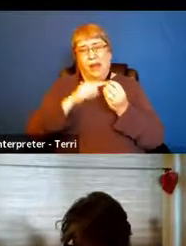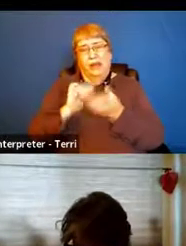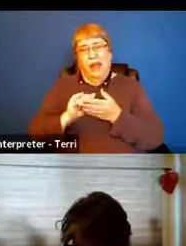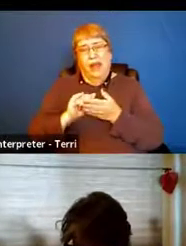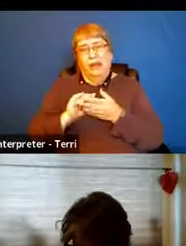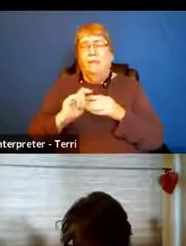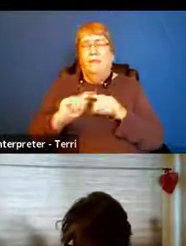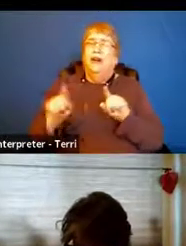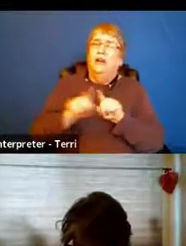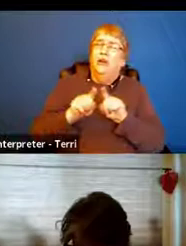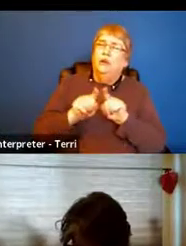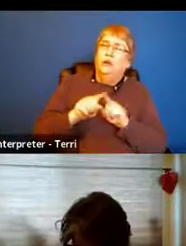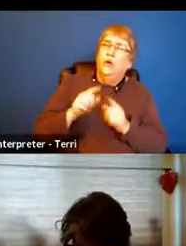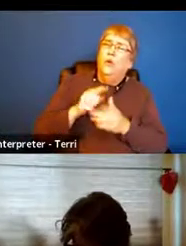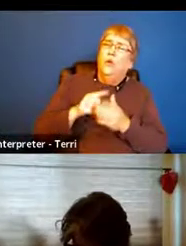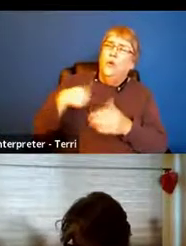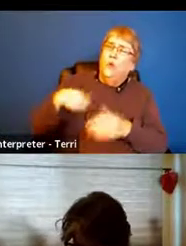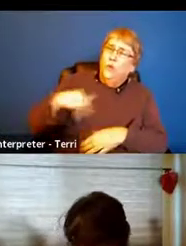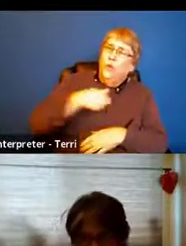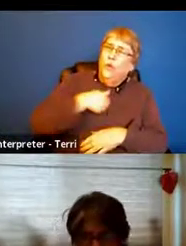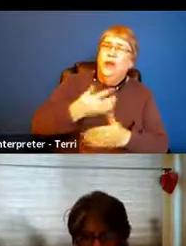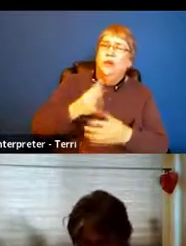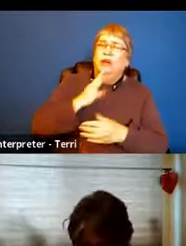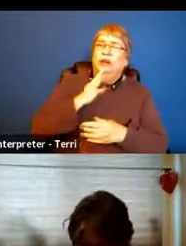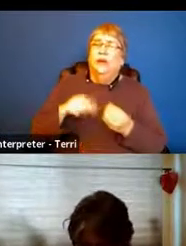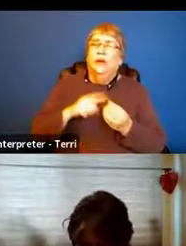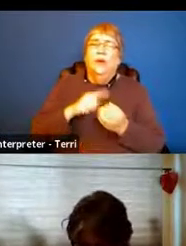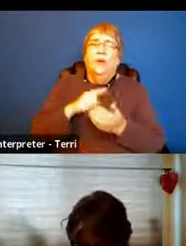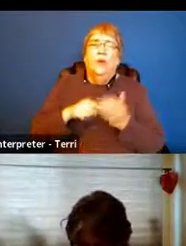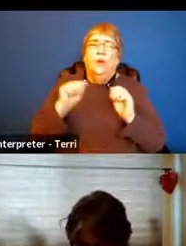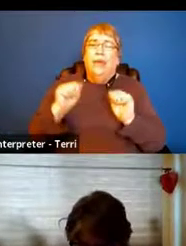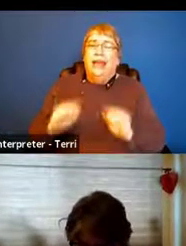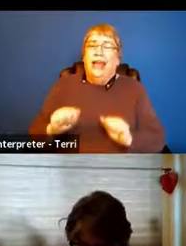is about what we can do about it and how we can help.